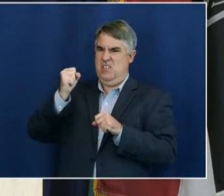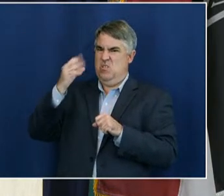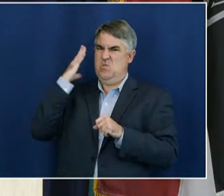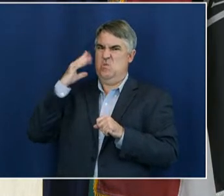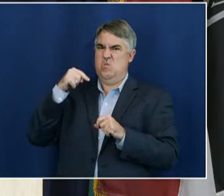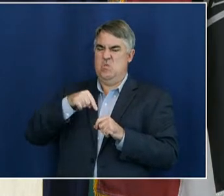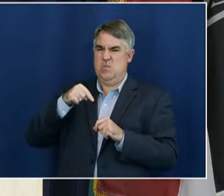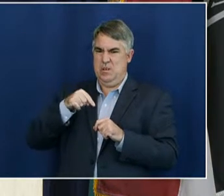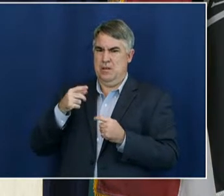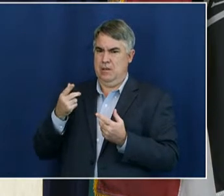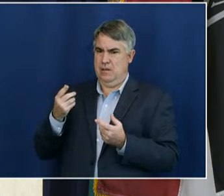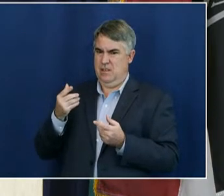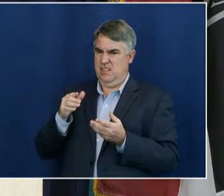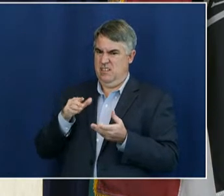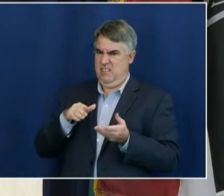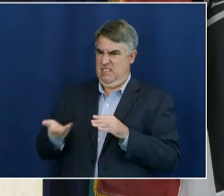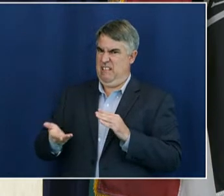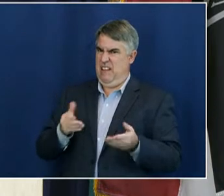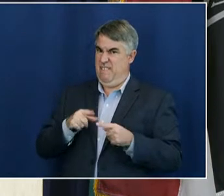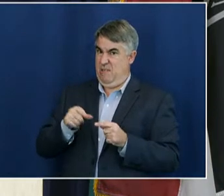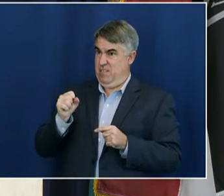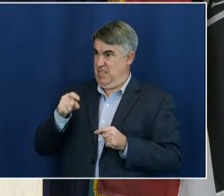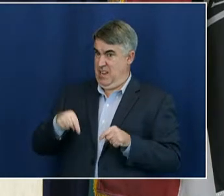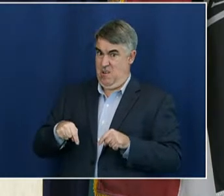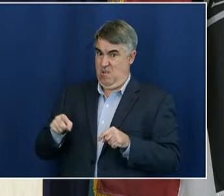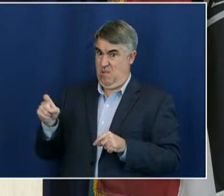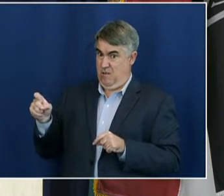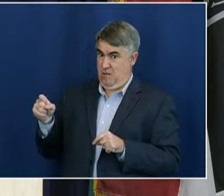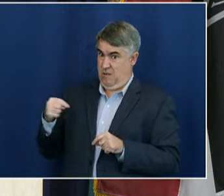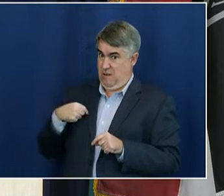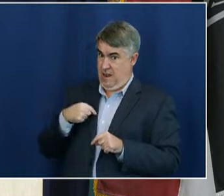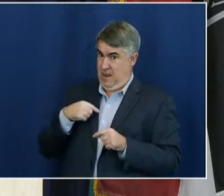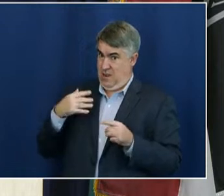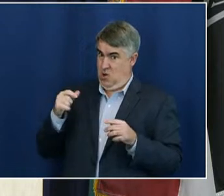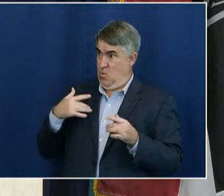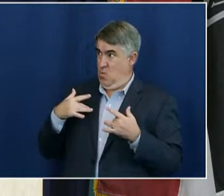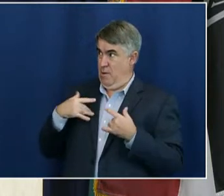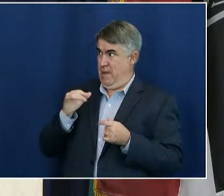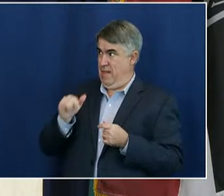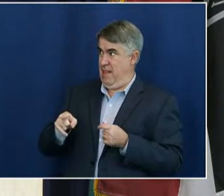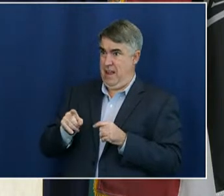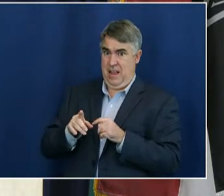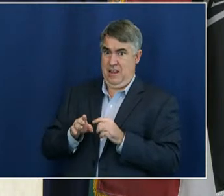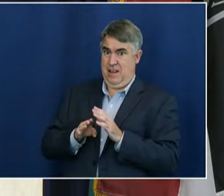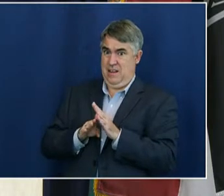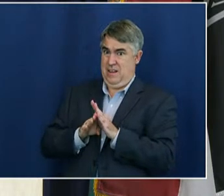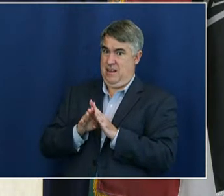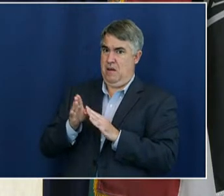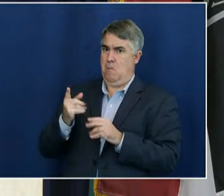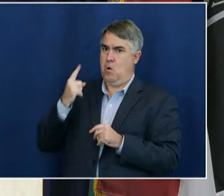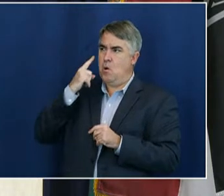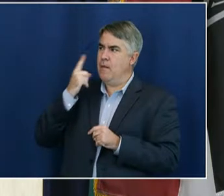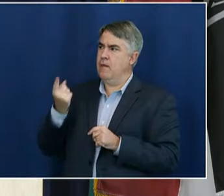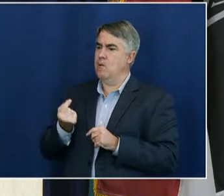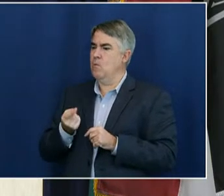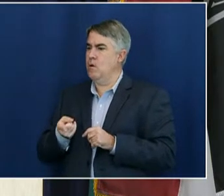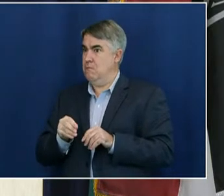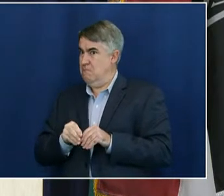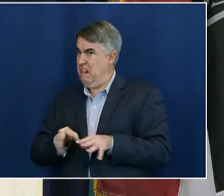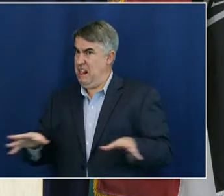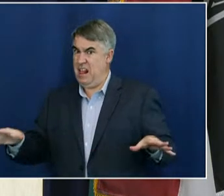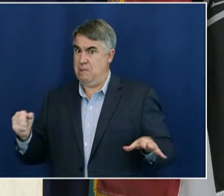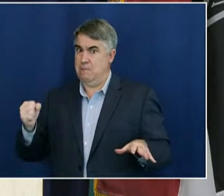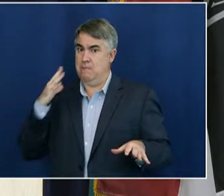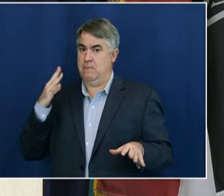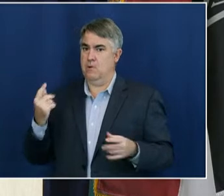from like the medical experts, like, should we be more worried about that now as we're reopening now, or where do you guys kind of see this playing in over the next few weeks?